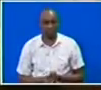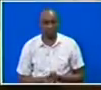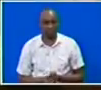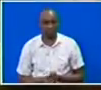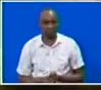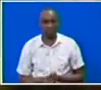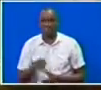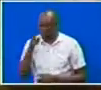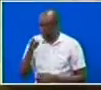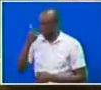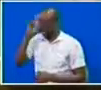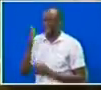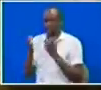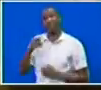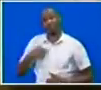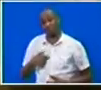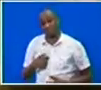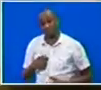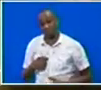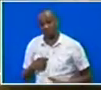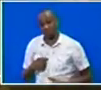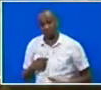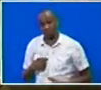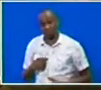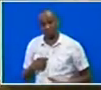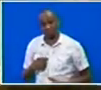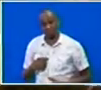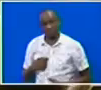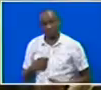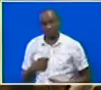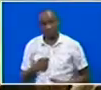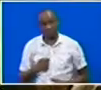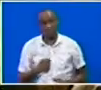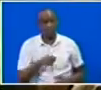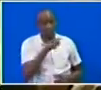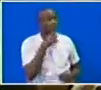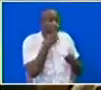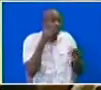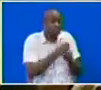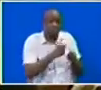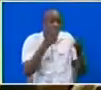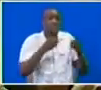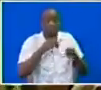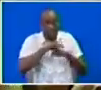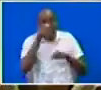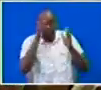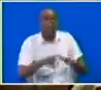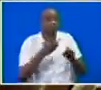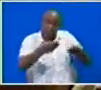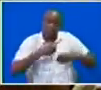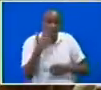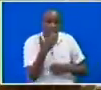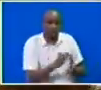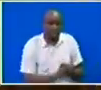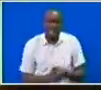this is serious business for me. And is it a way that you can ask somebody to bring us the document? No, but why are you asking for it in the first place? You